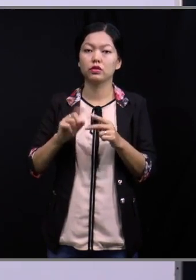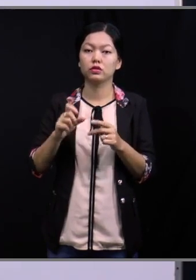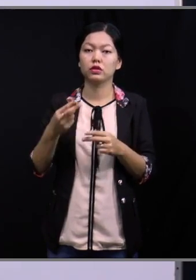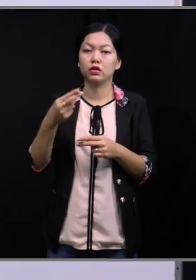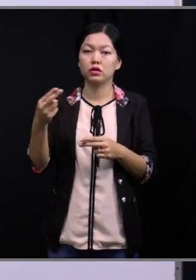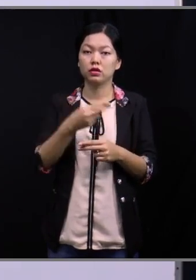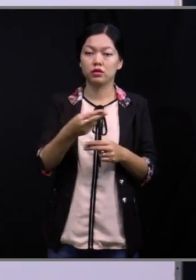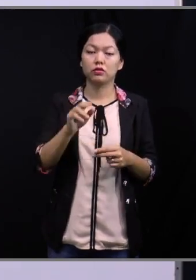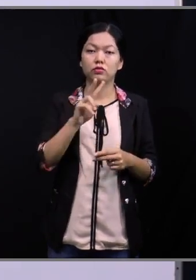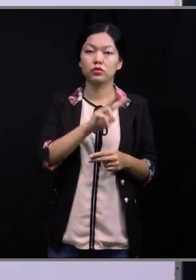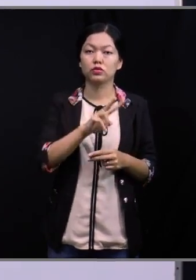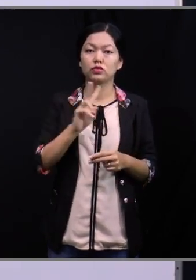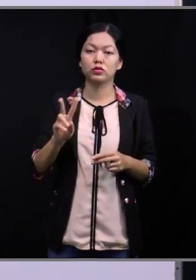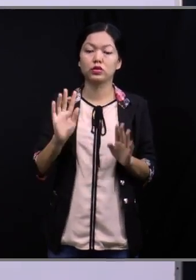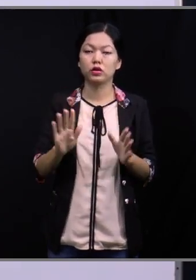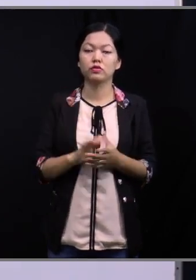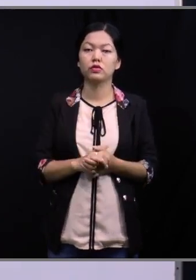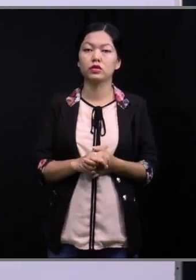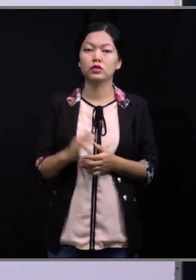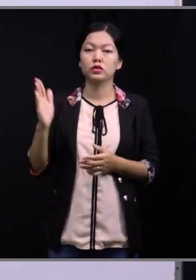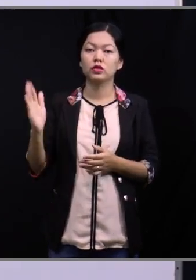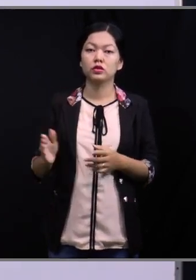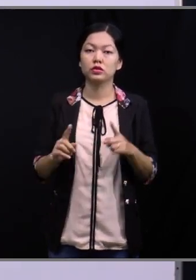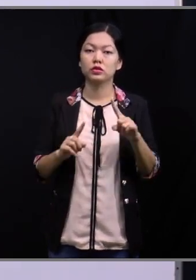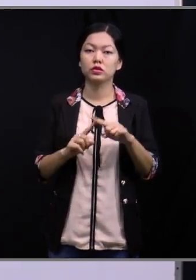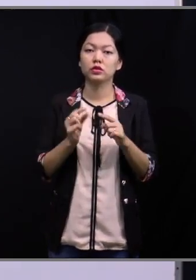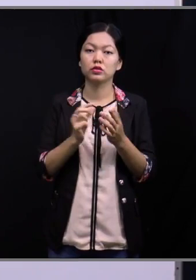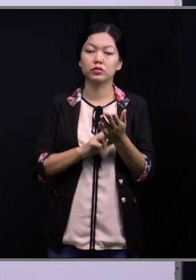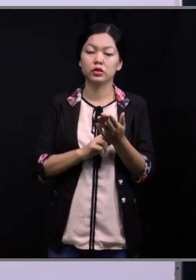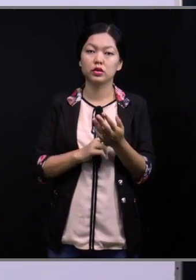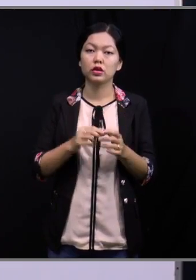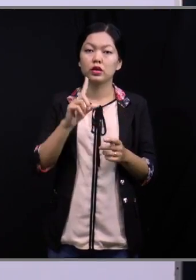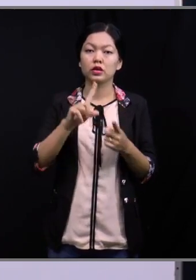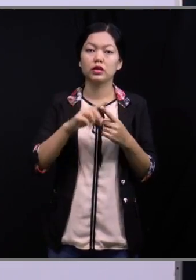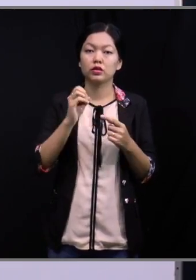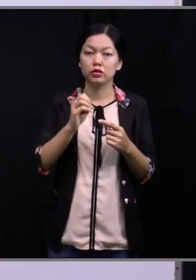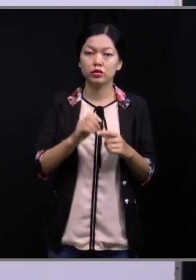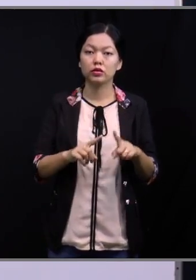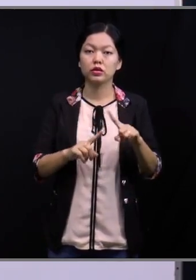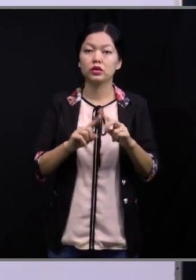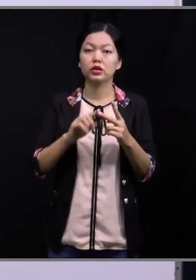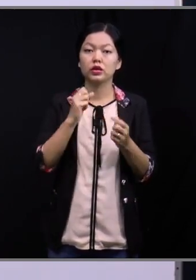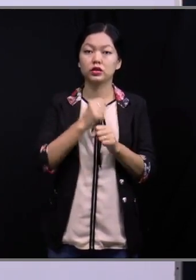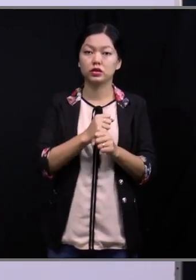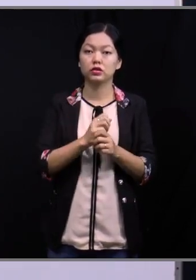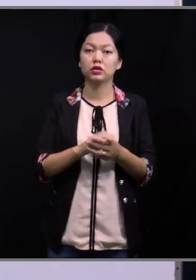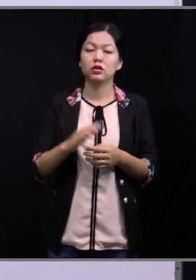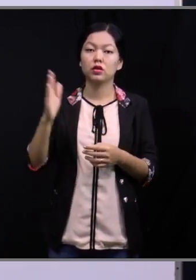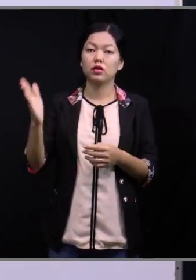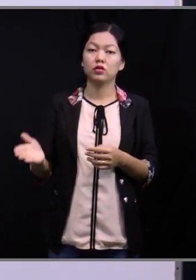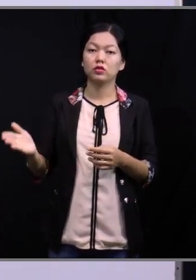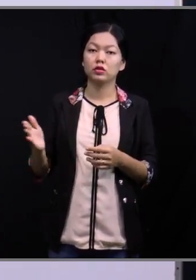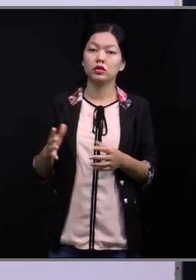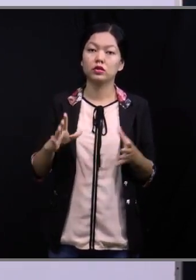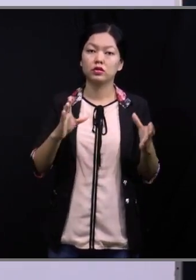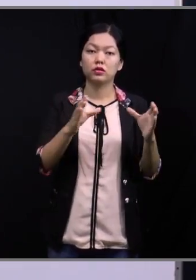into these scientific names, we can see that this tuberosum, then melongena, leo, and tigris, they form the specific epithet, or they are